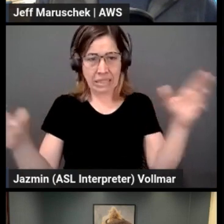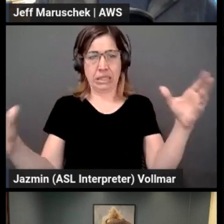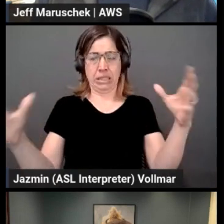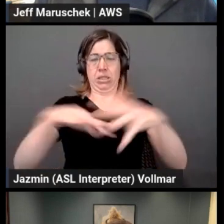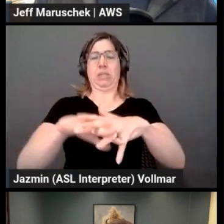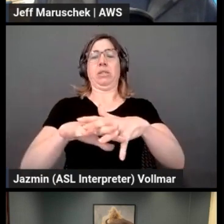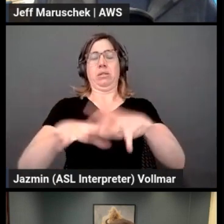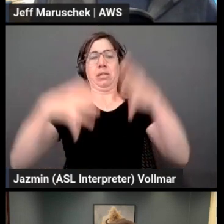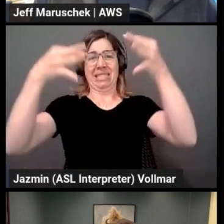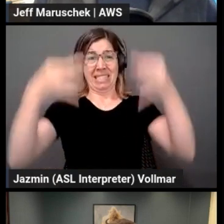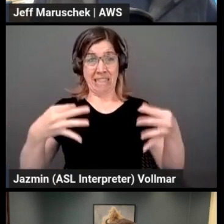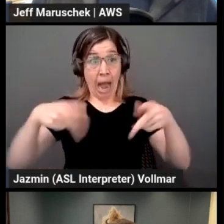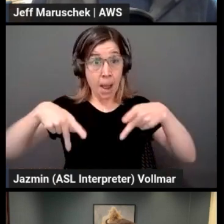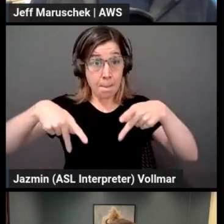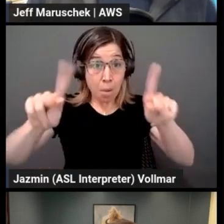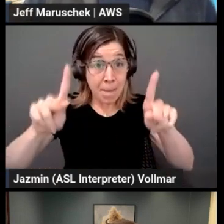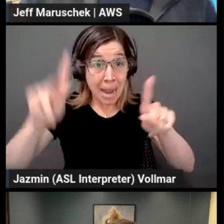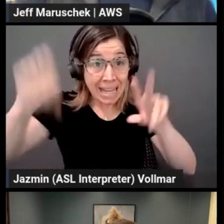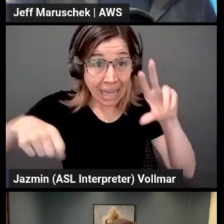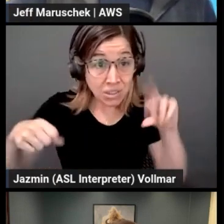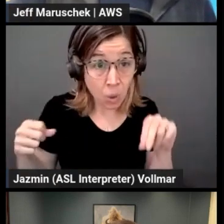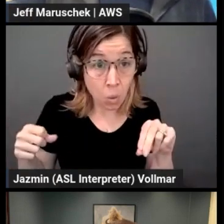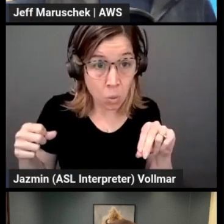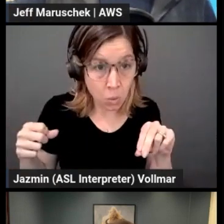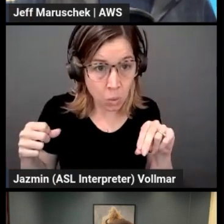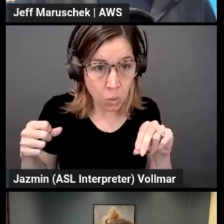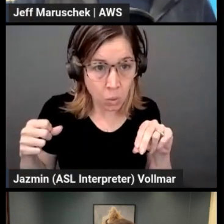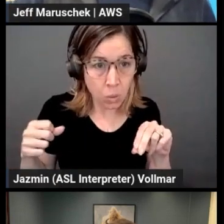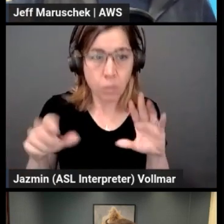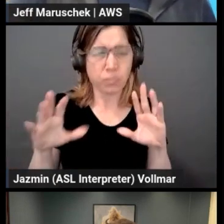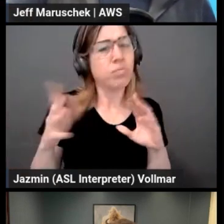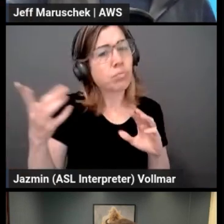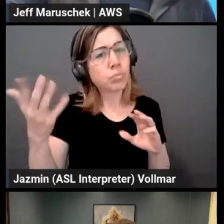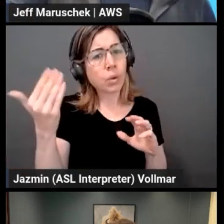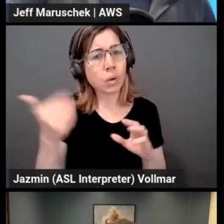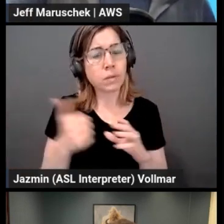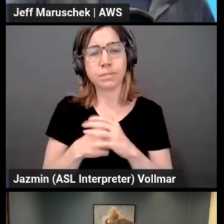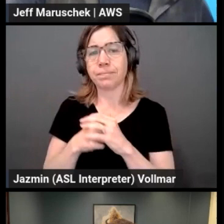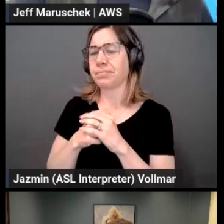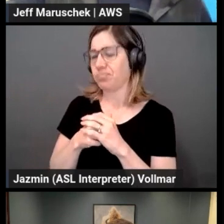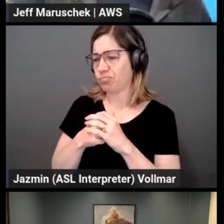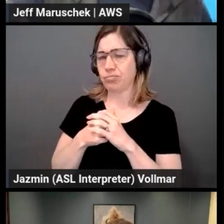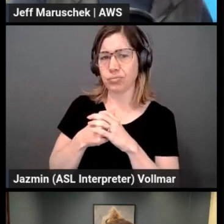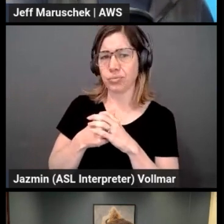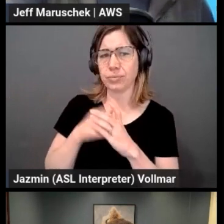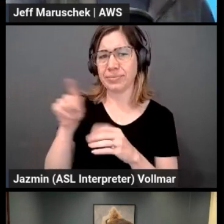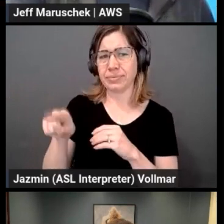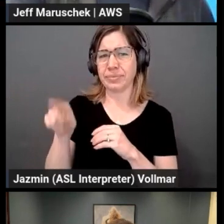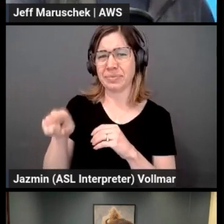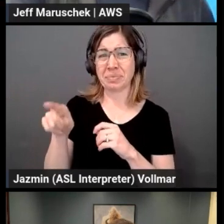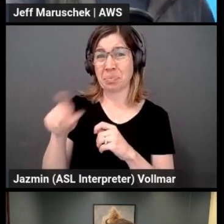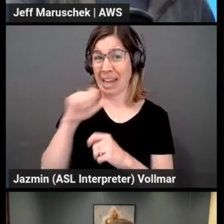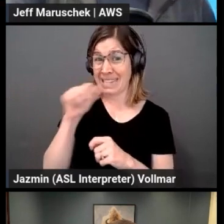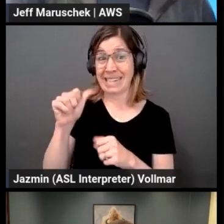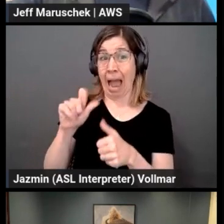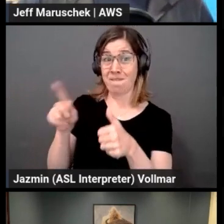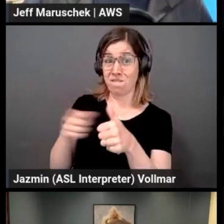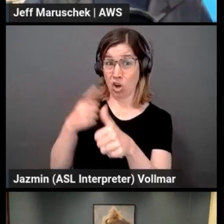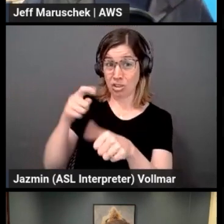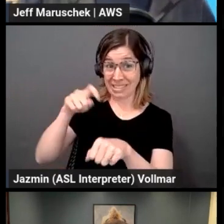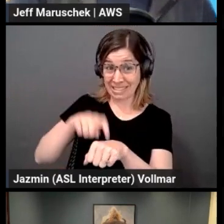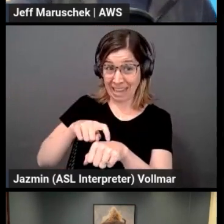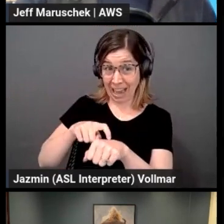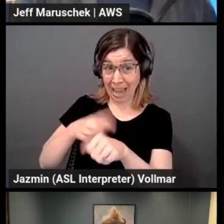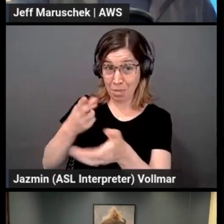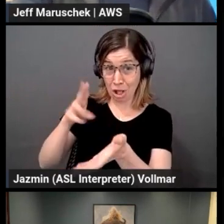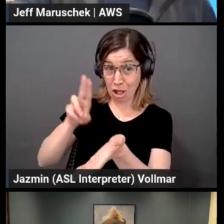not to grant access to the application. Yeah, and then Compared to go ahead. on top of that, it's not just the first time you log in; it's